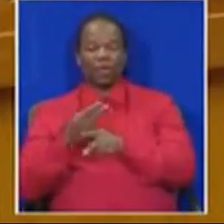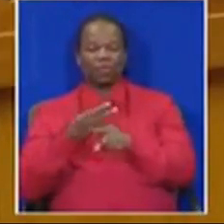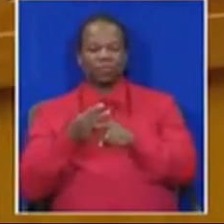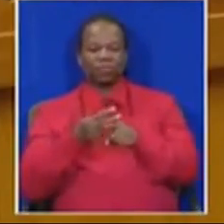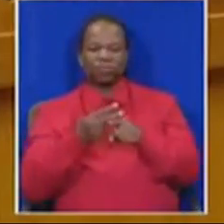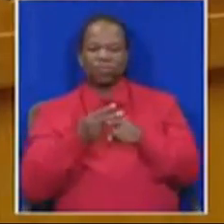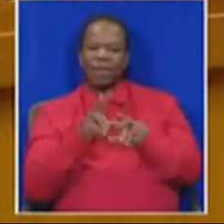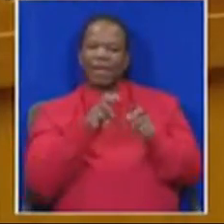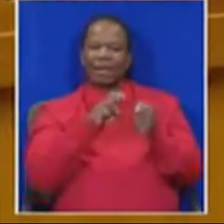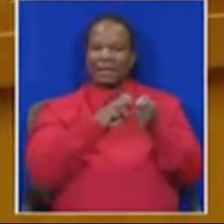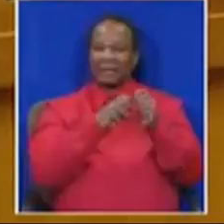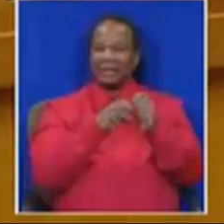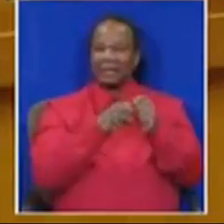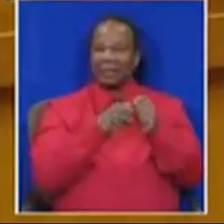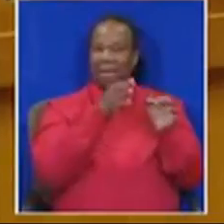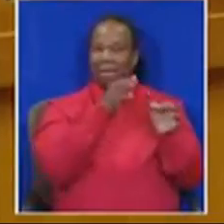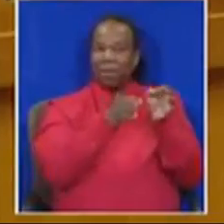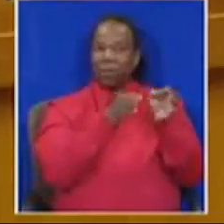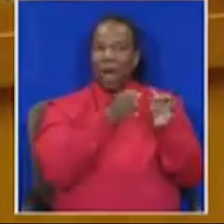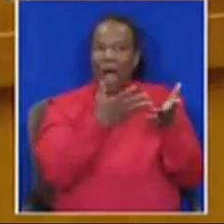manage issues of political transition.